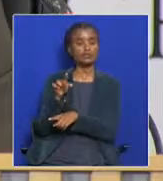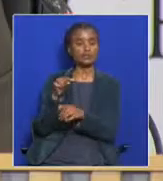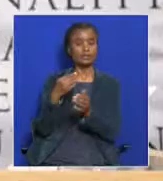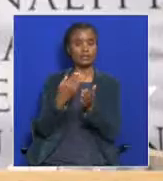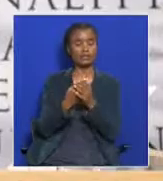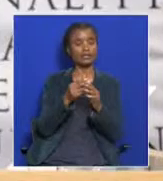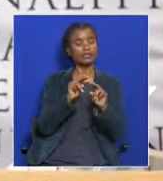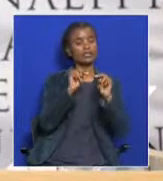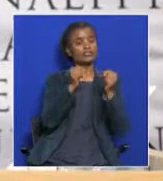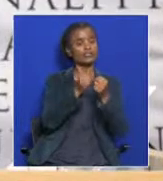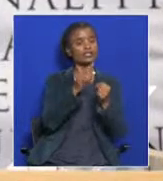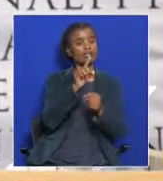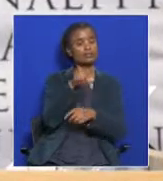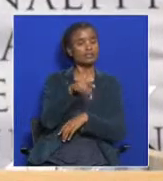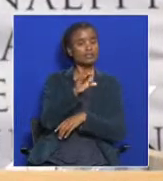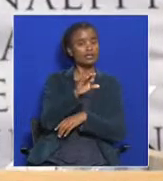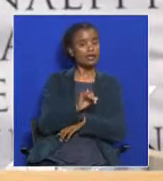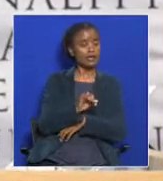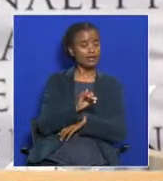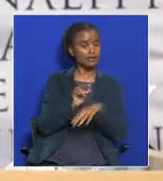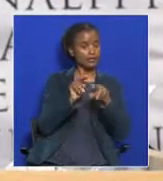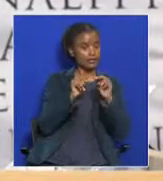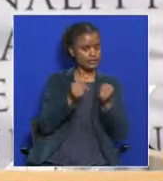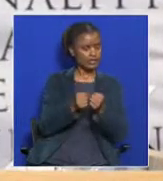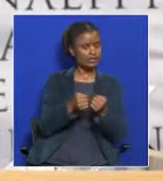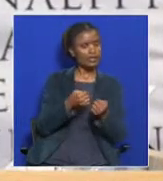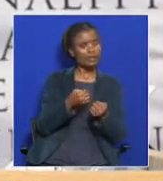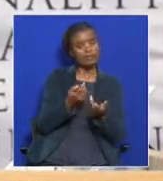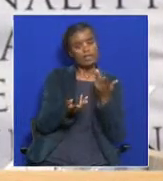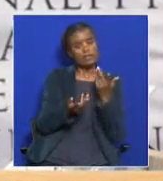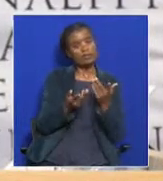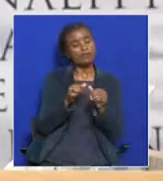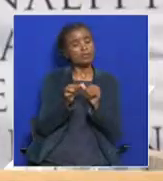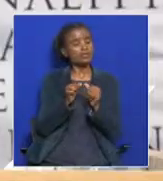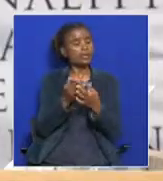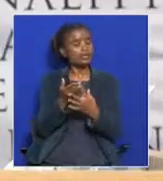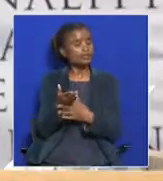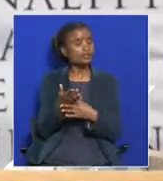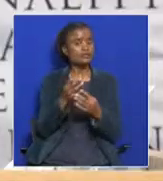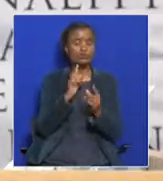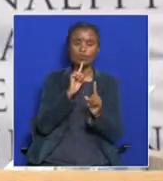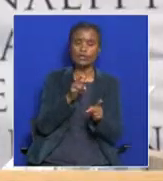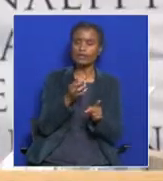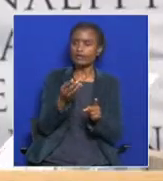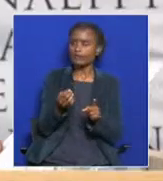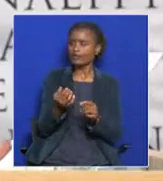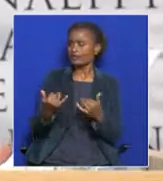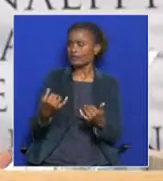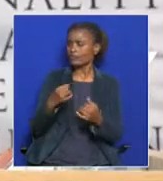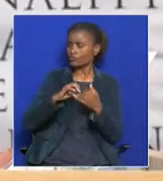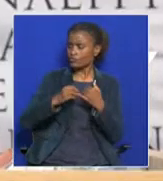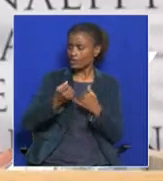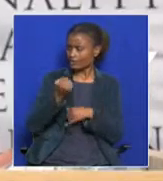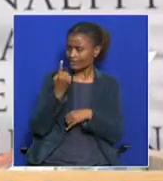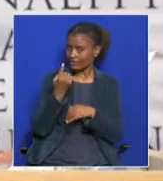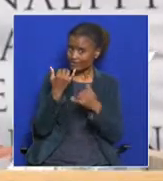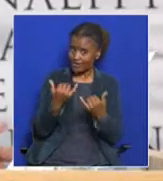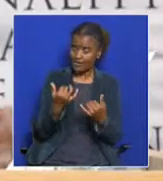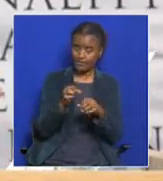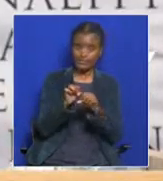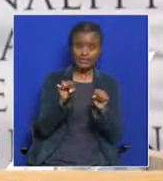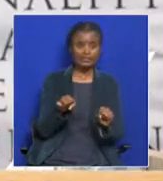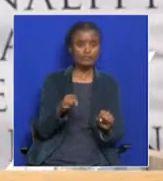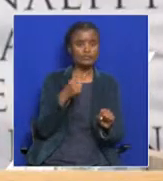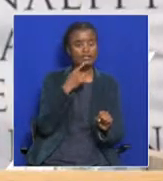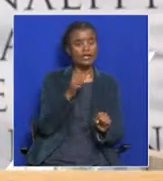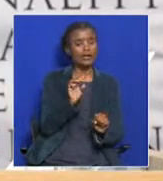better access and command. I'm trying to understand this system that you now suggest is in place.